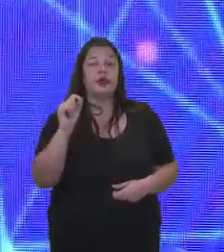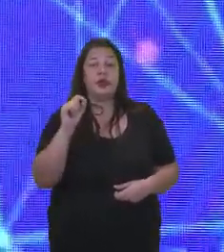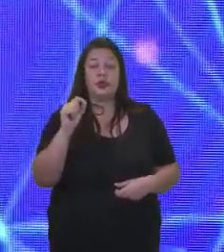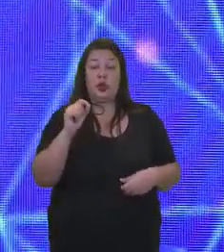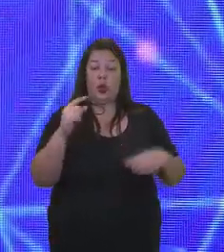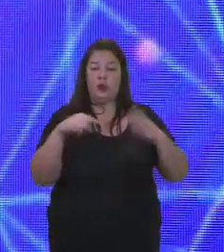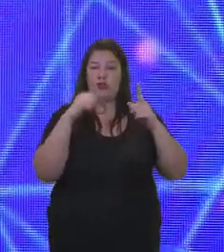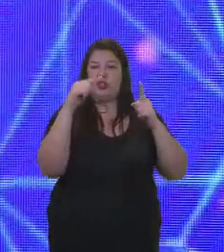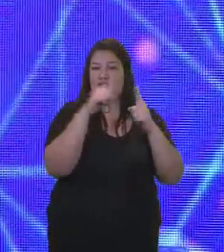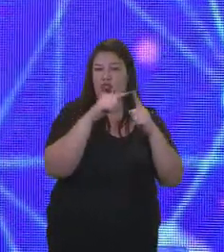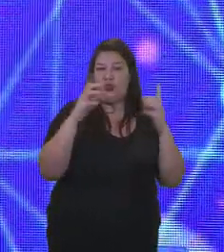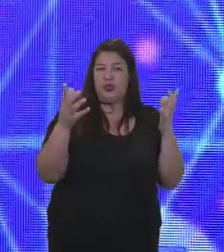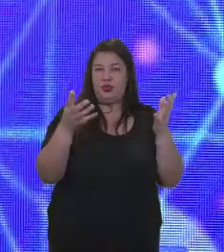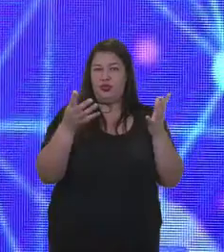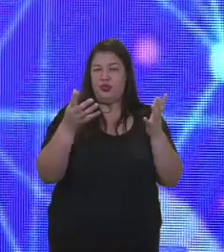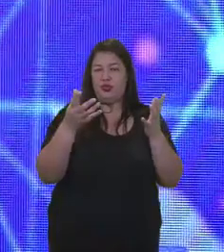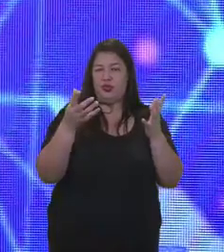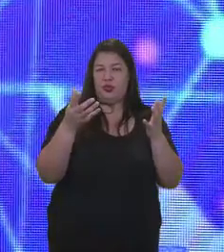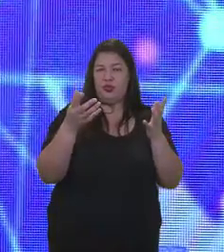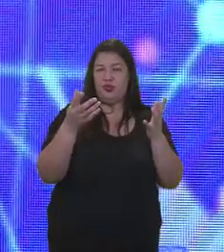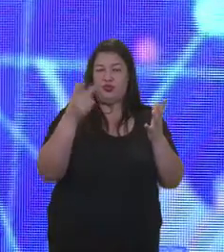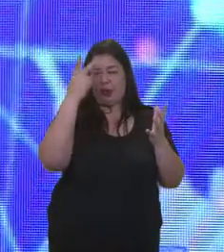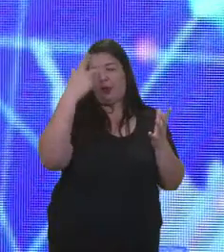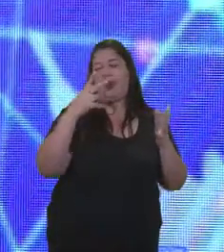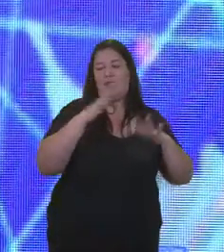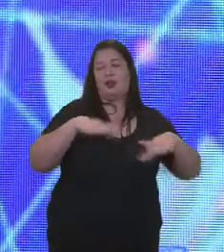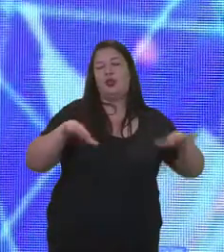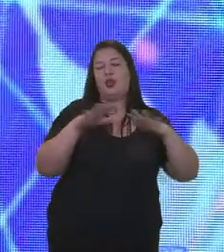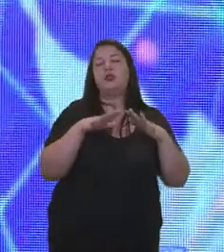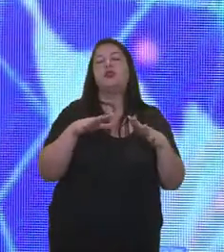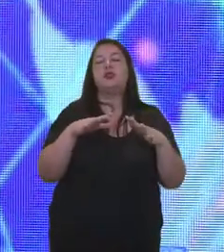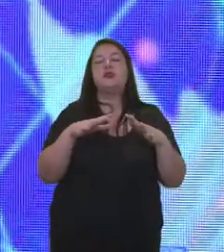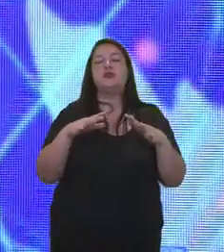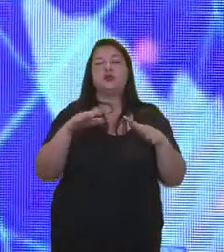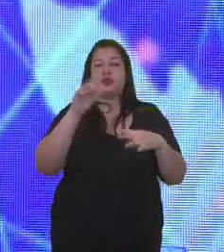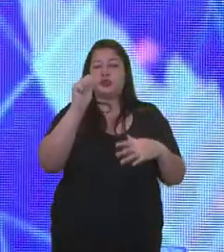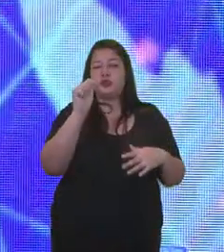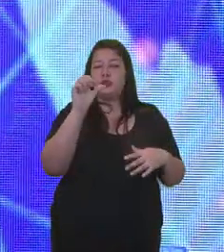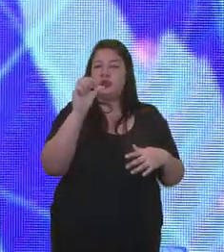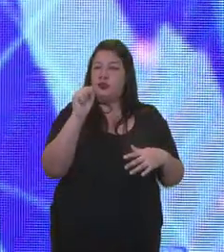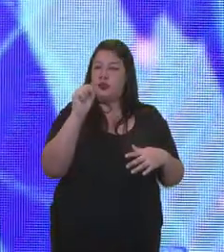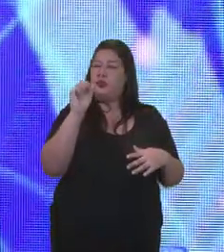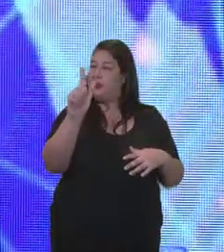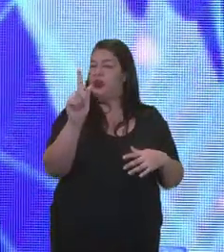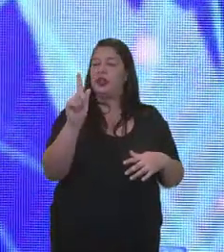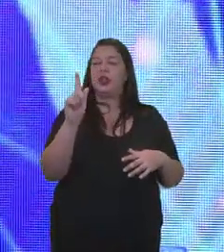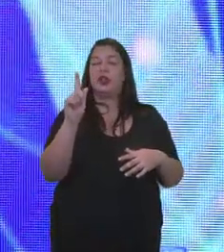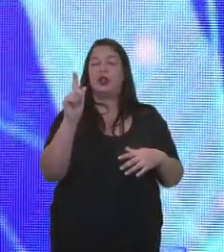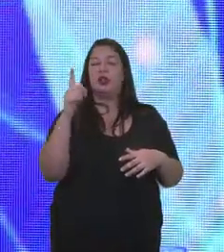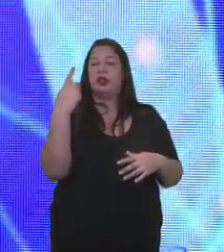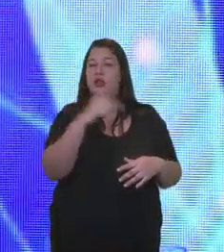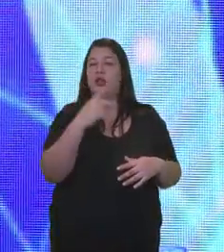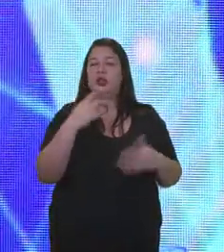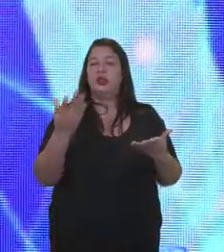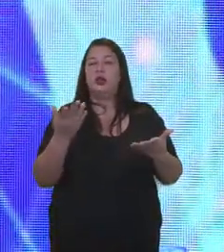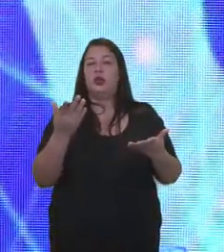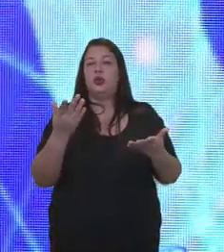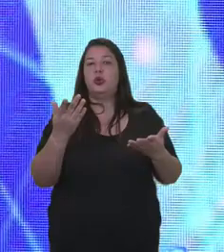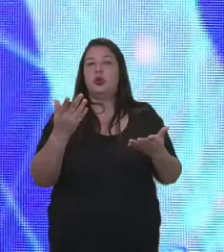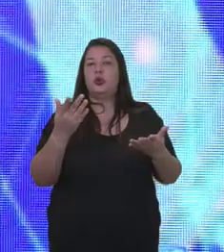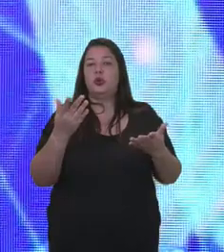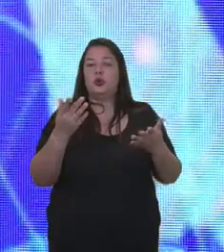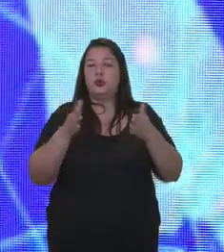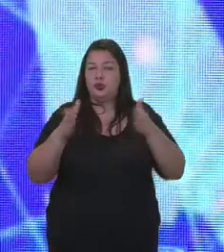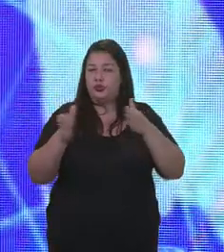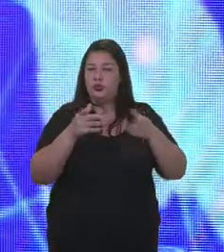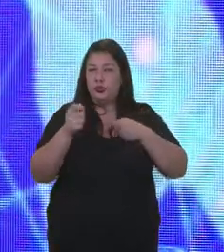that the sustainable goals, they are the same for everybody, and the access of the ASG,